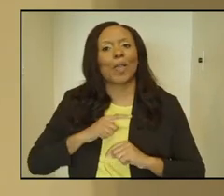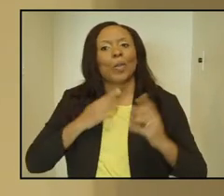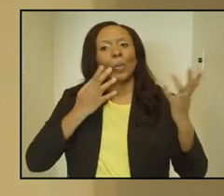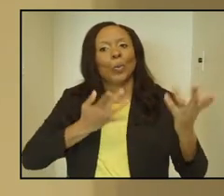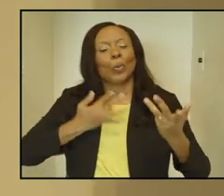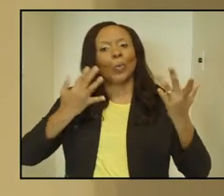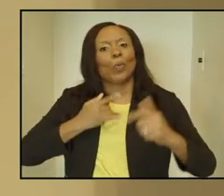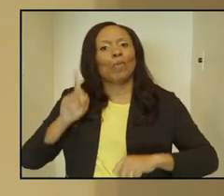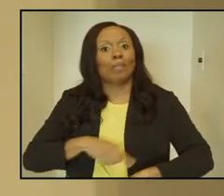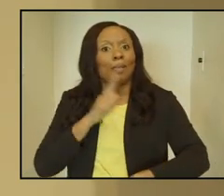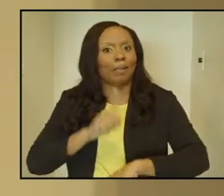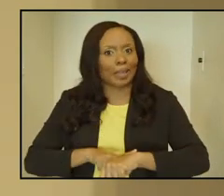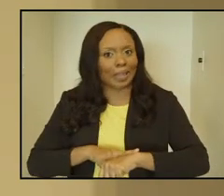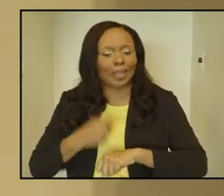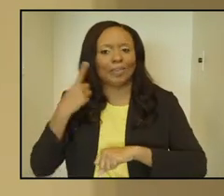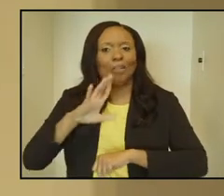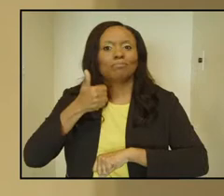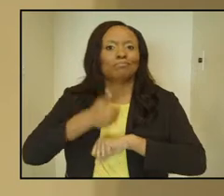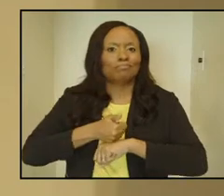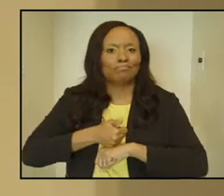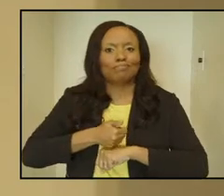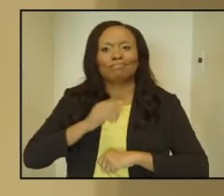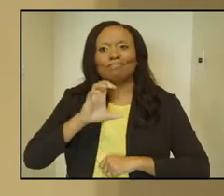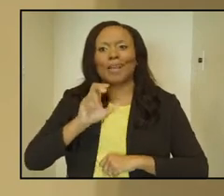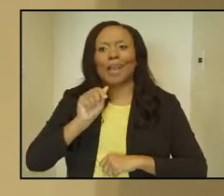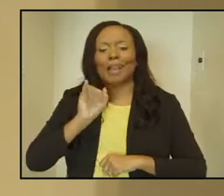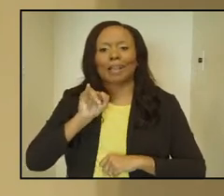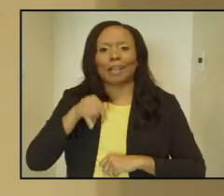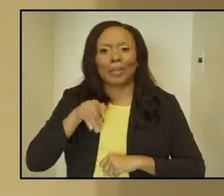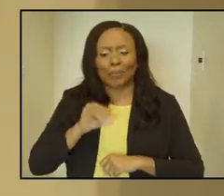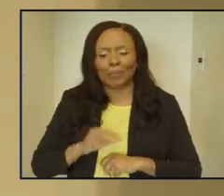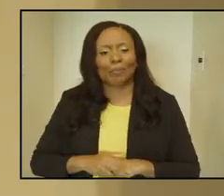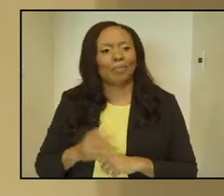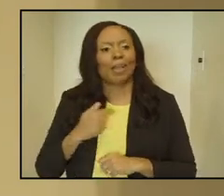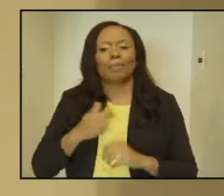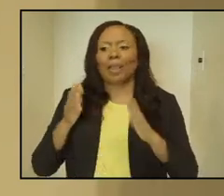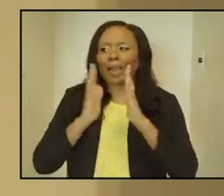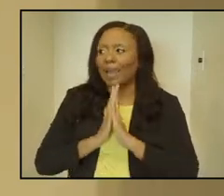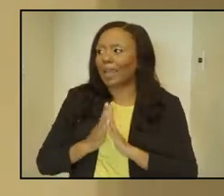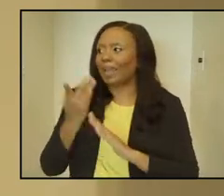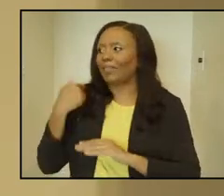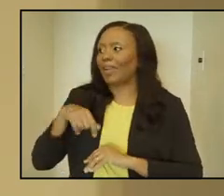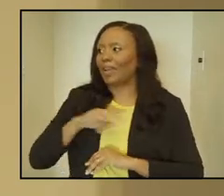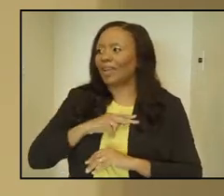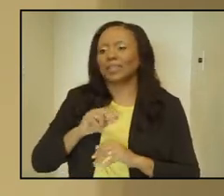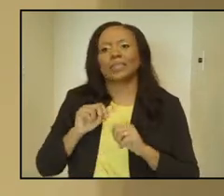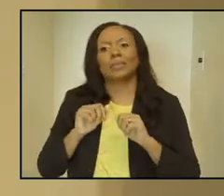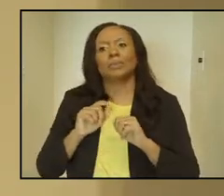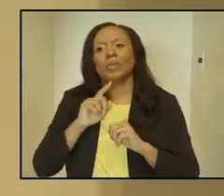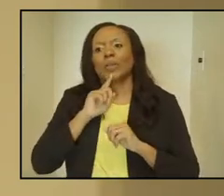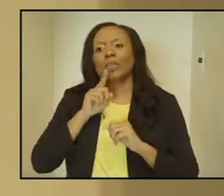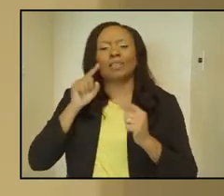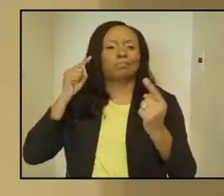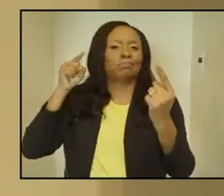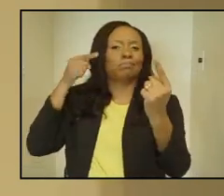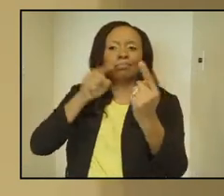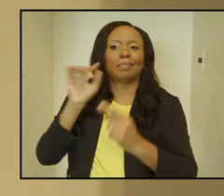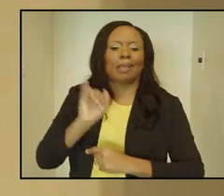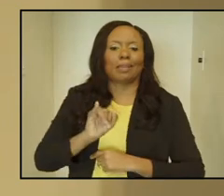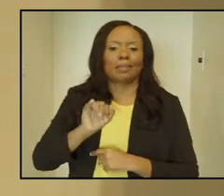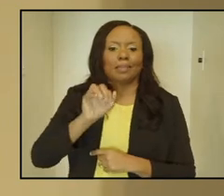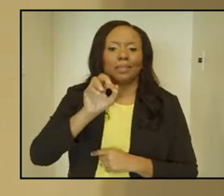I asked for us to be able to move to this point as far back as